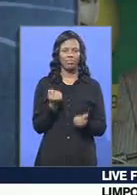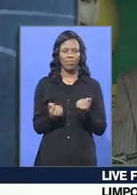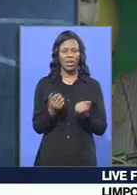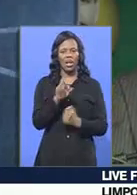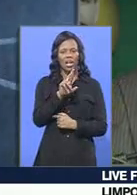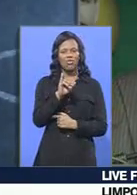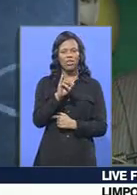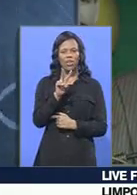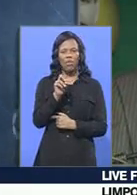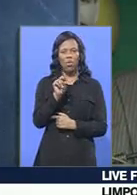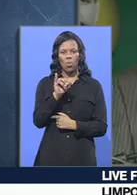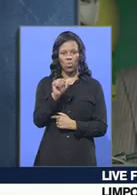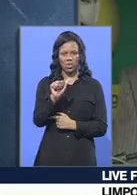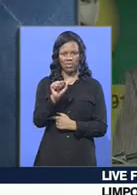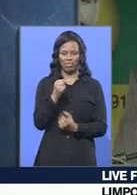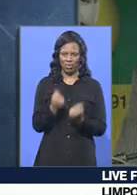Bram Fischer,